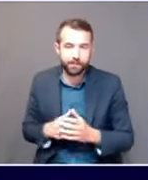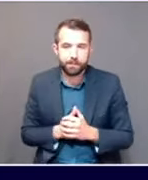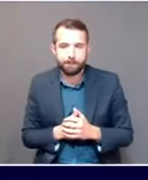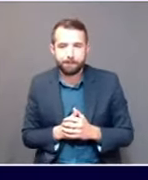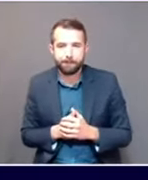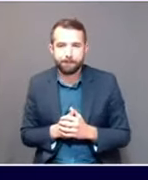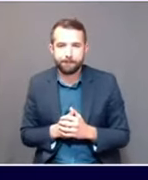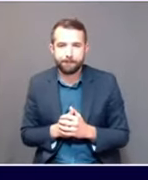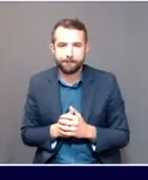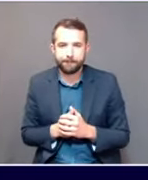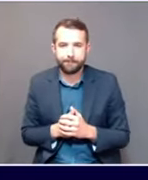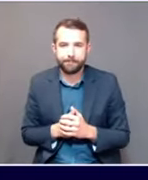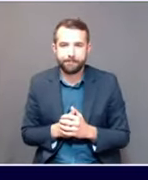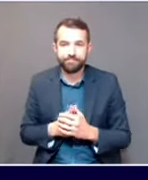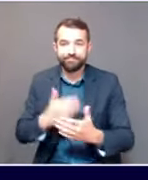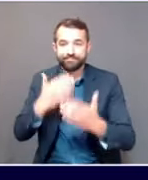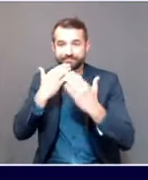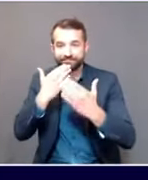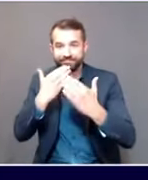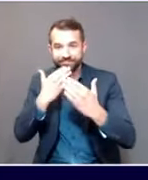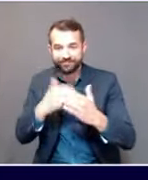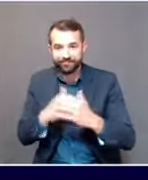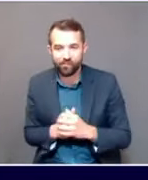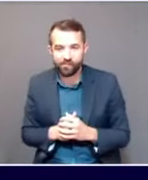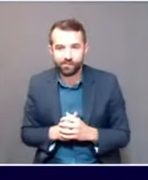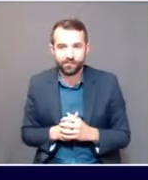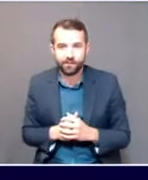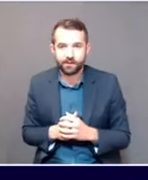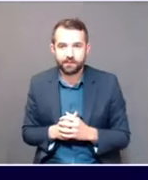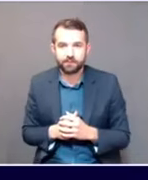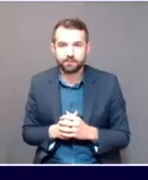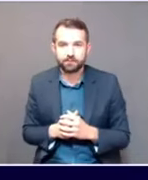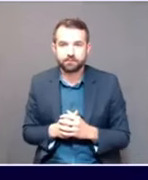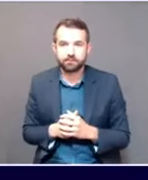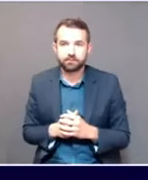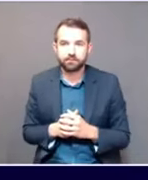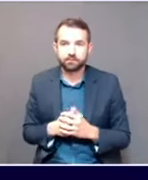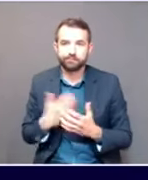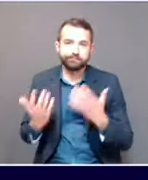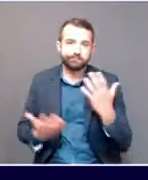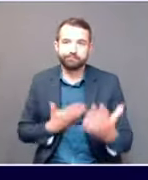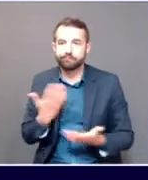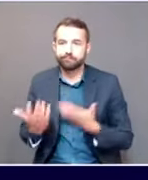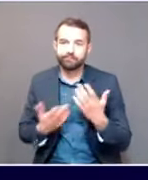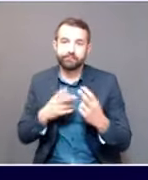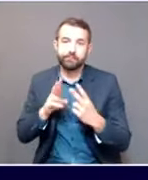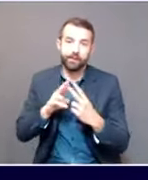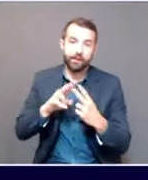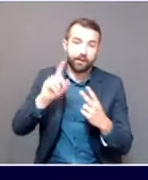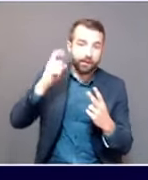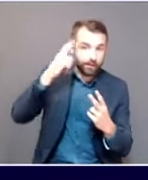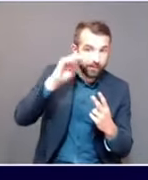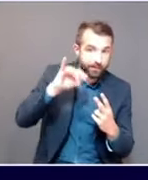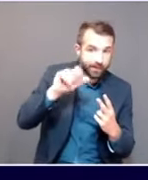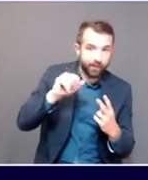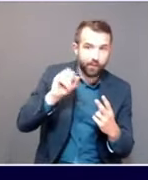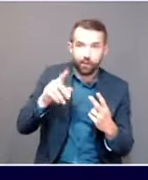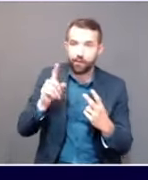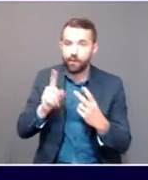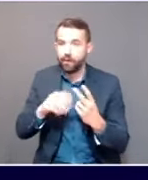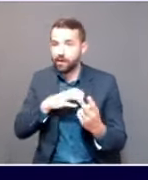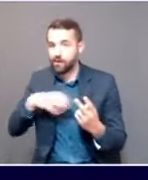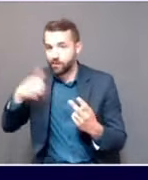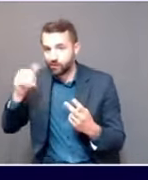Great. Thank you very much. This, I guess, first kind of question for either Governor Mills or for Commissioner